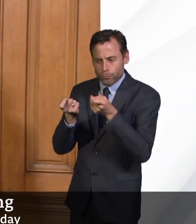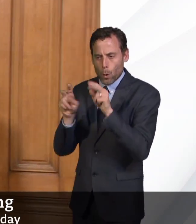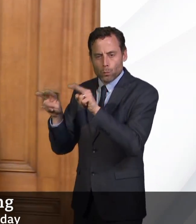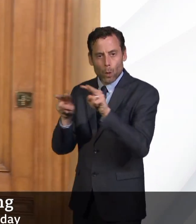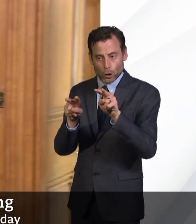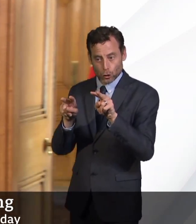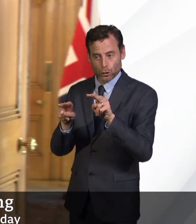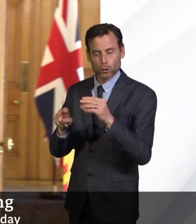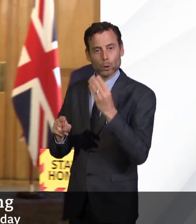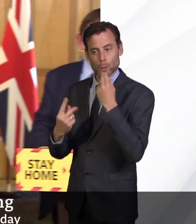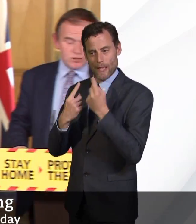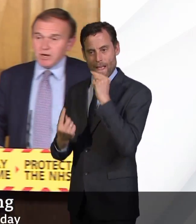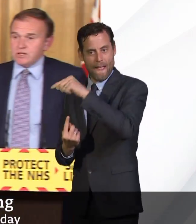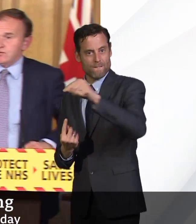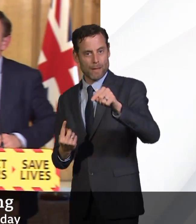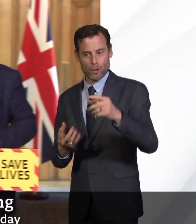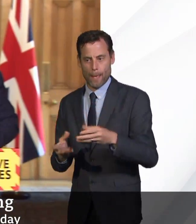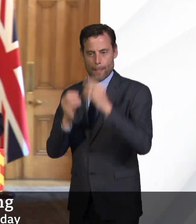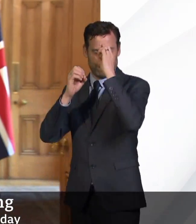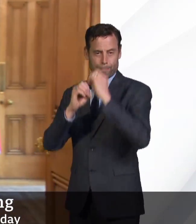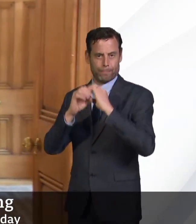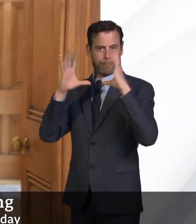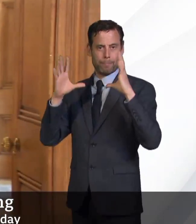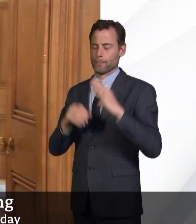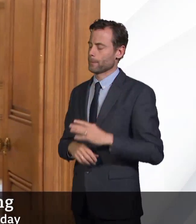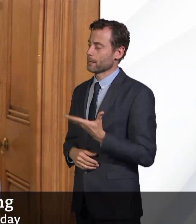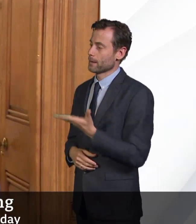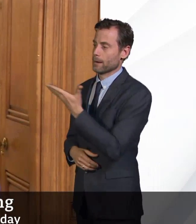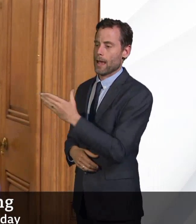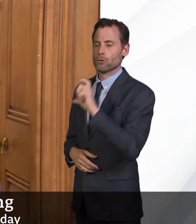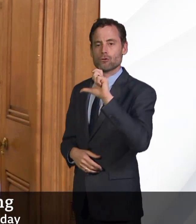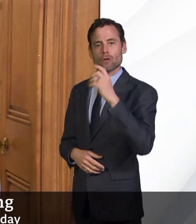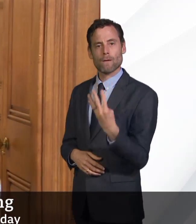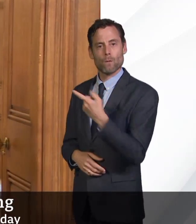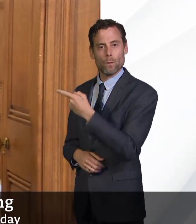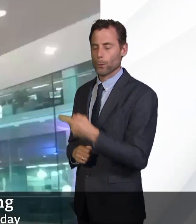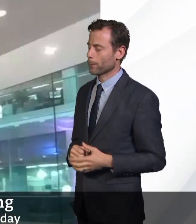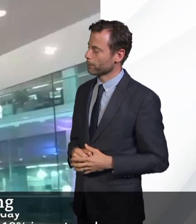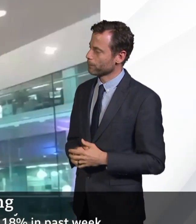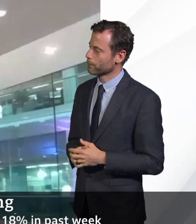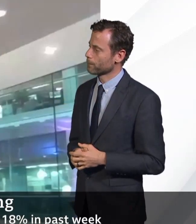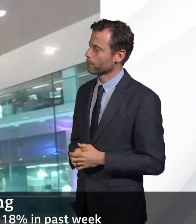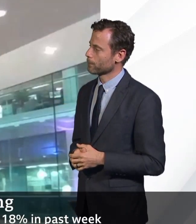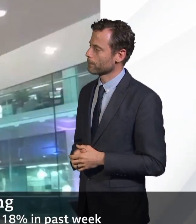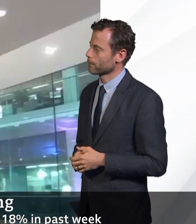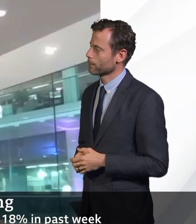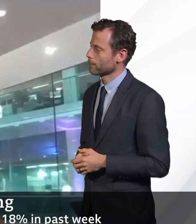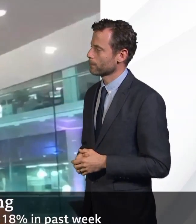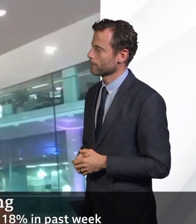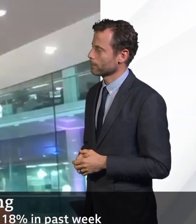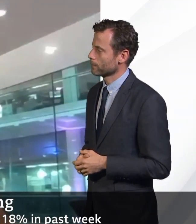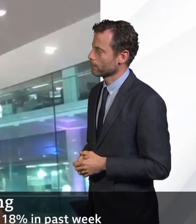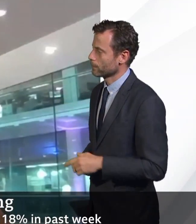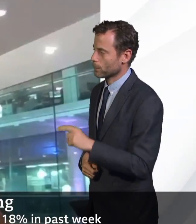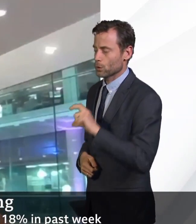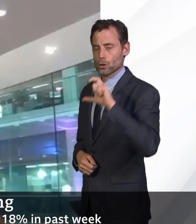Thank you. Moving on now to Liz Bates from Channel 4. Liz. Yes, thank you. So